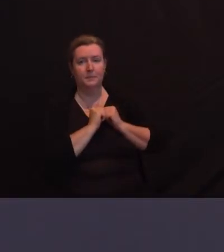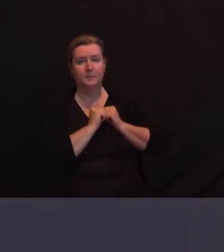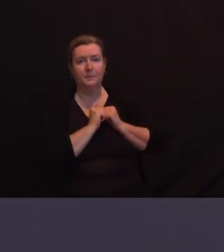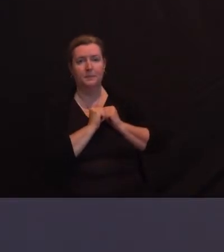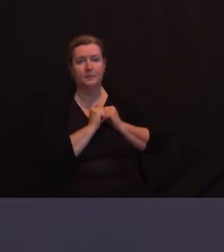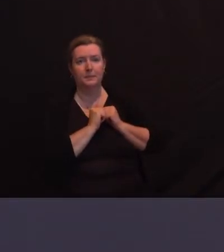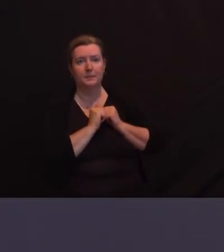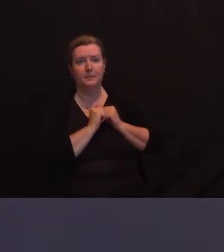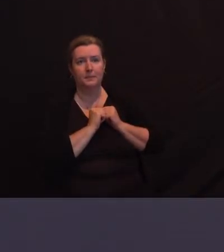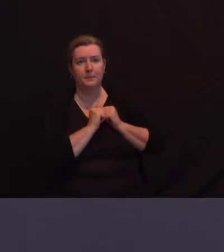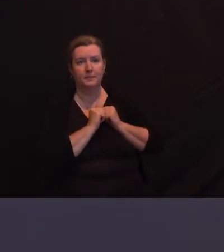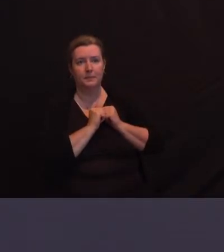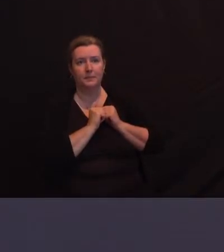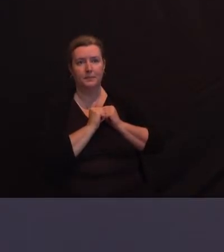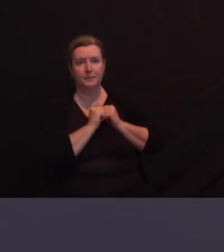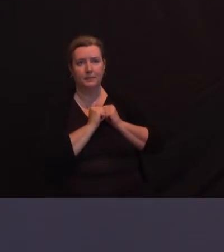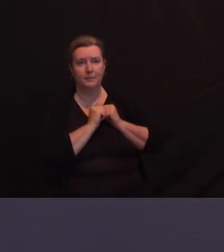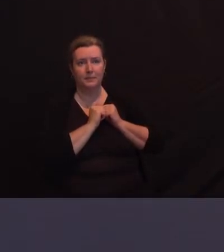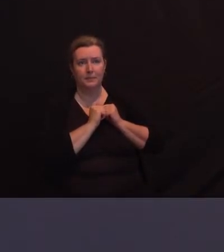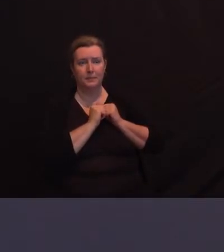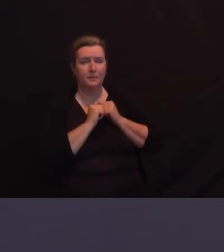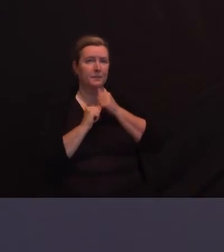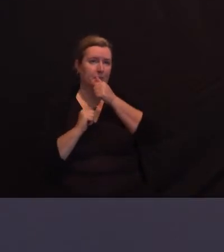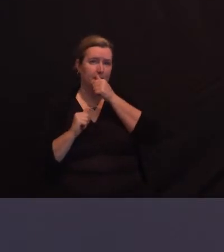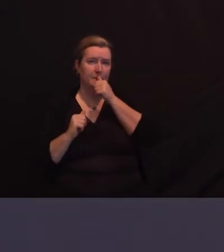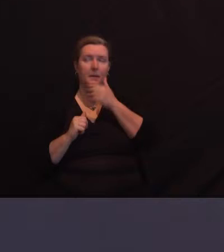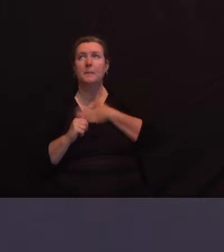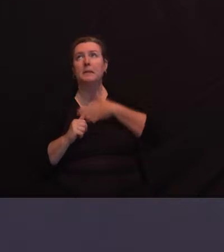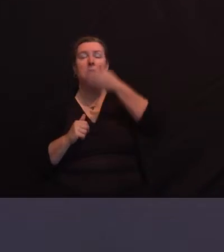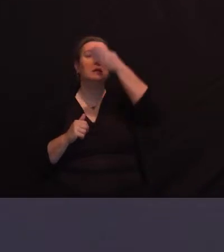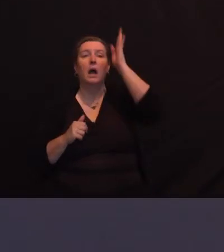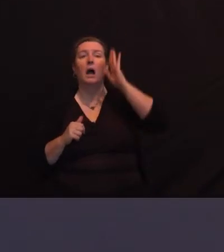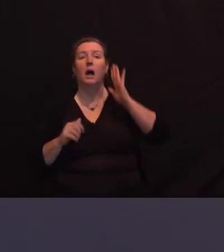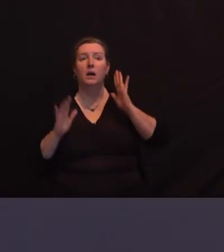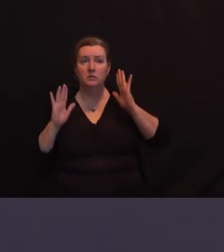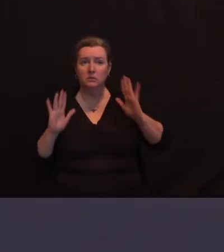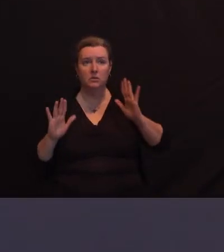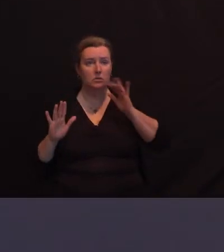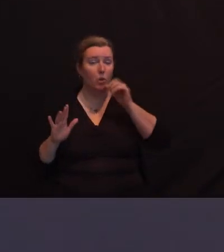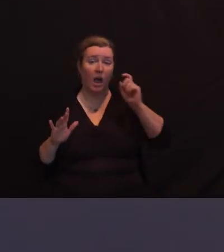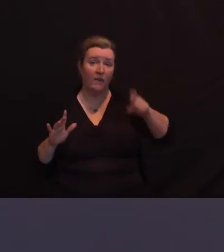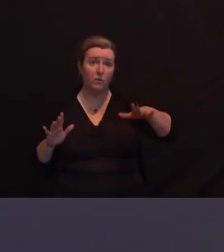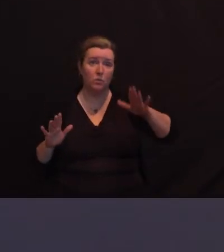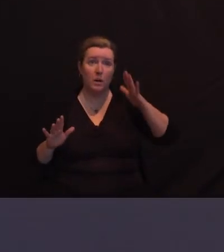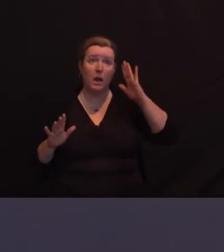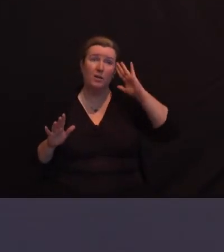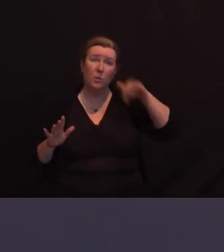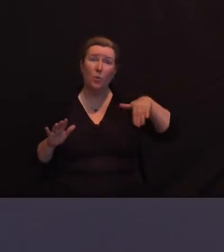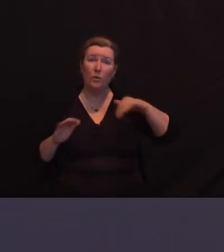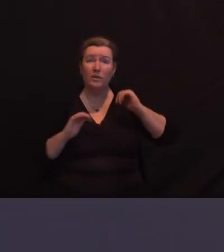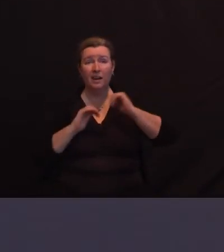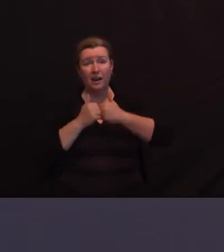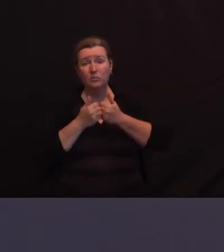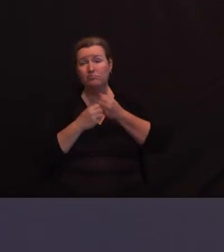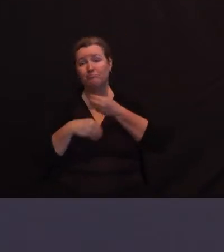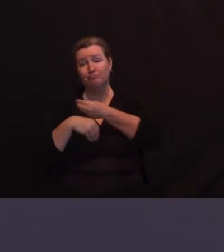is, please God, we don't have to, but we now know how to do this and do it very quickly. So if it came to